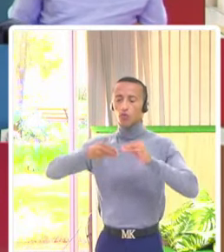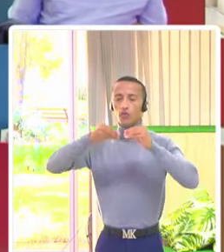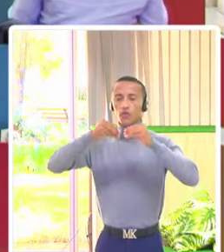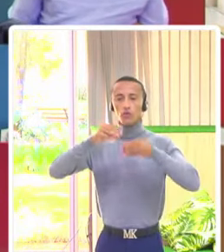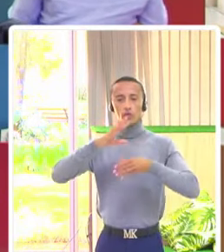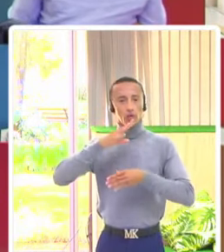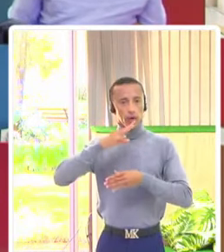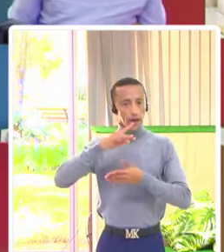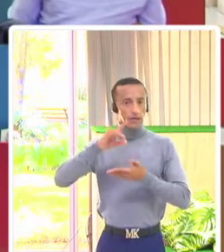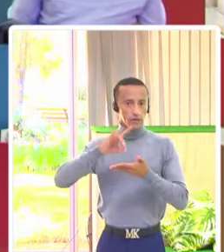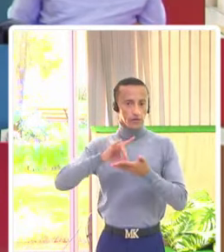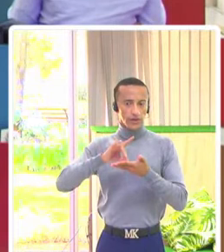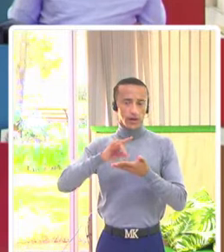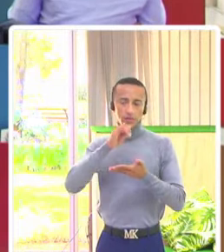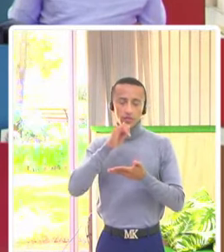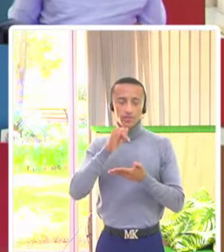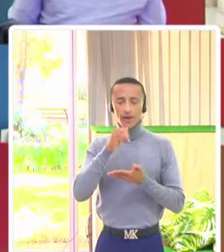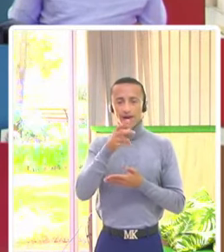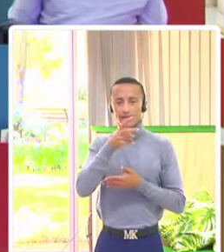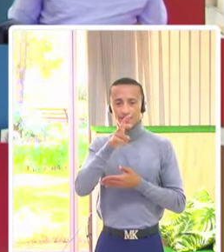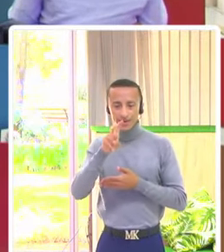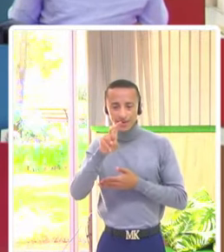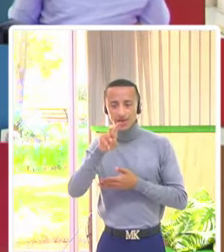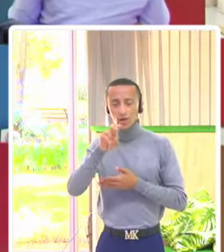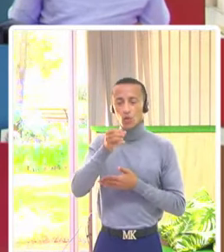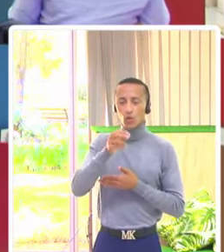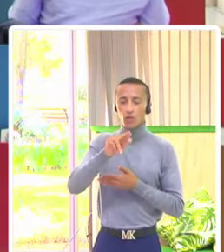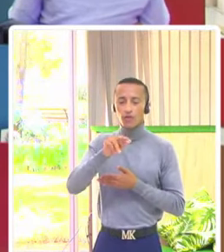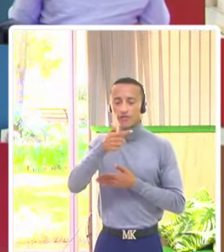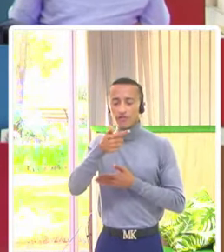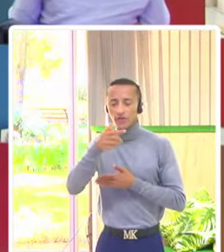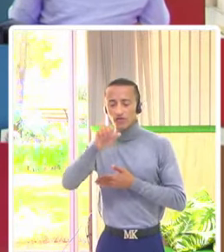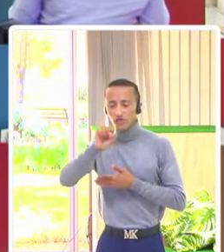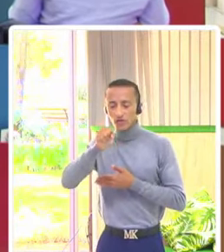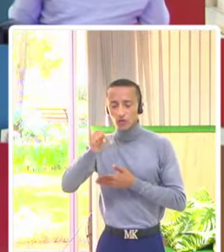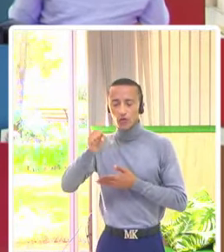3 missions, 5 missions, or like 28 missions?